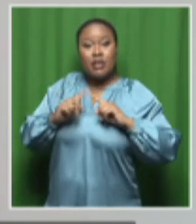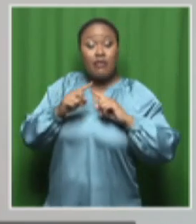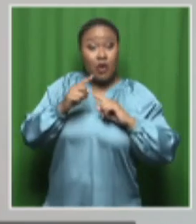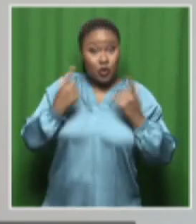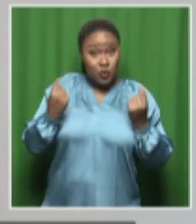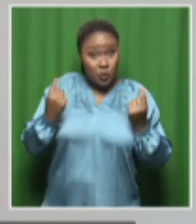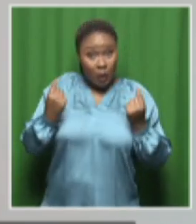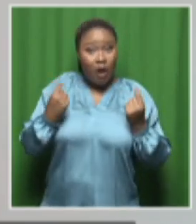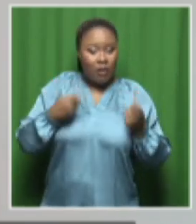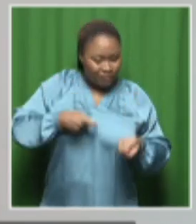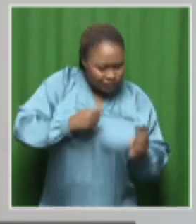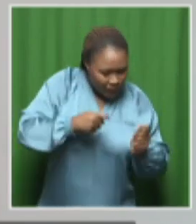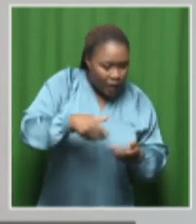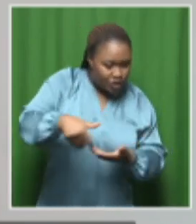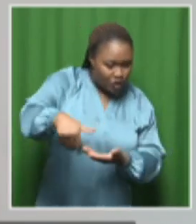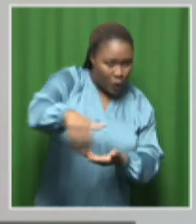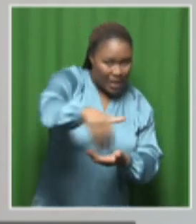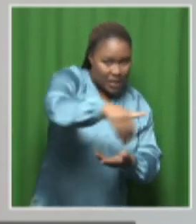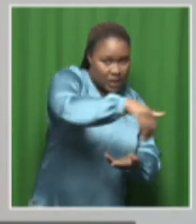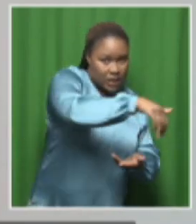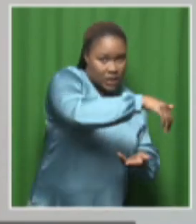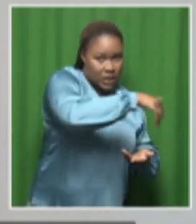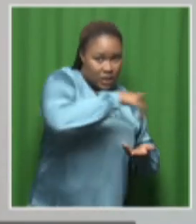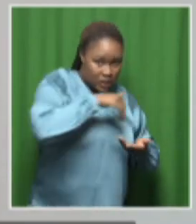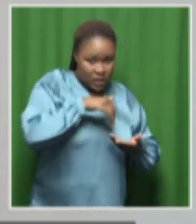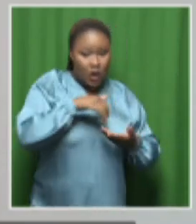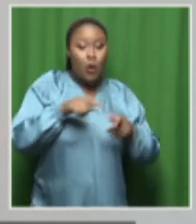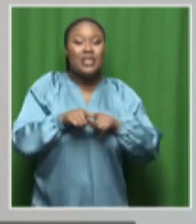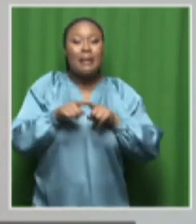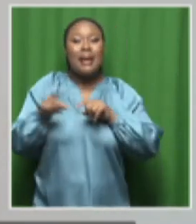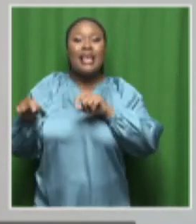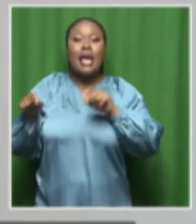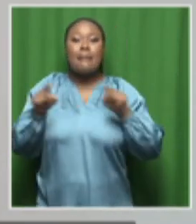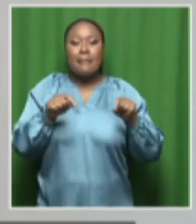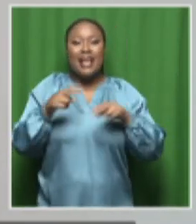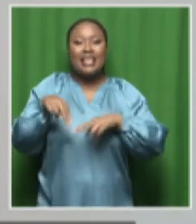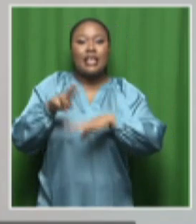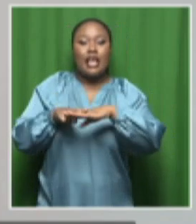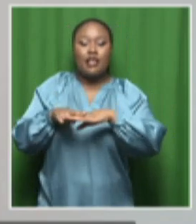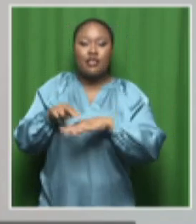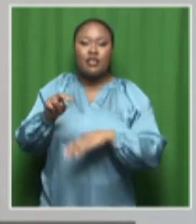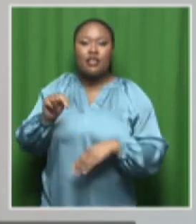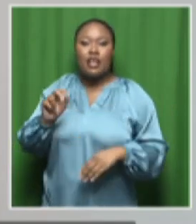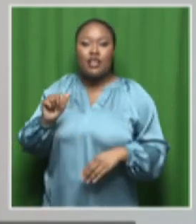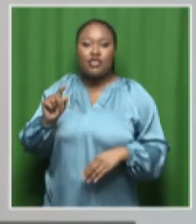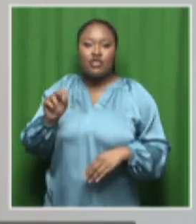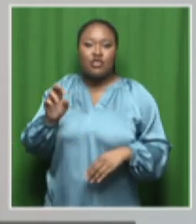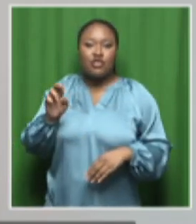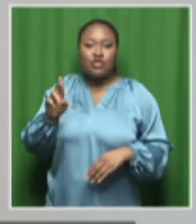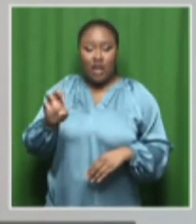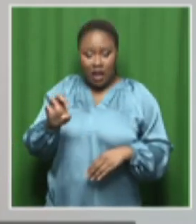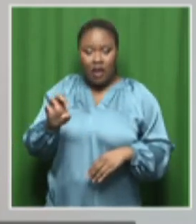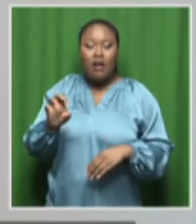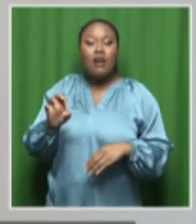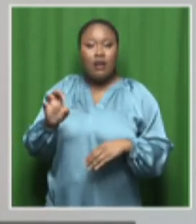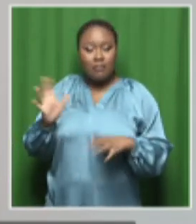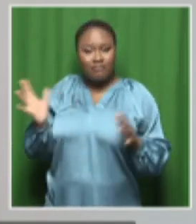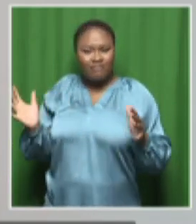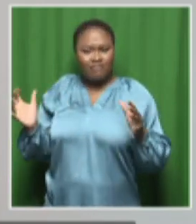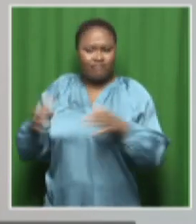Collection in partnership with Cape Nature. They have put together a